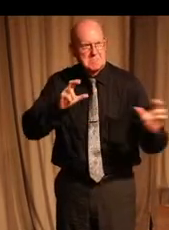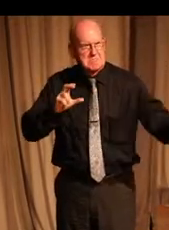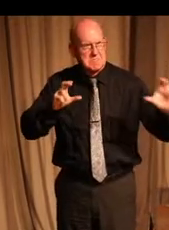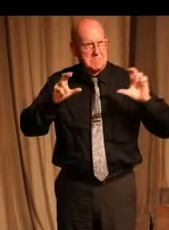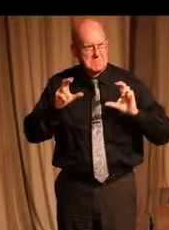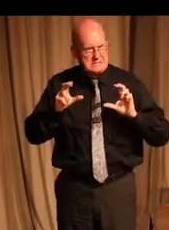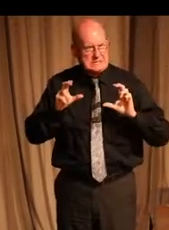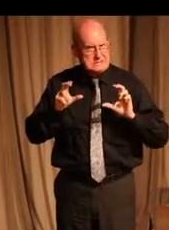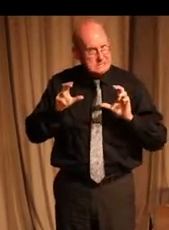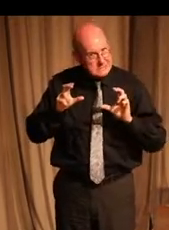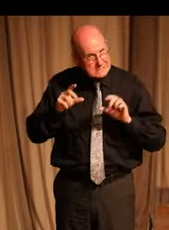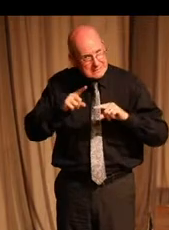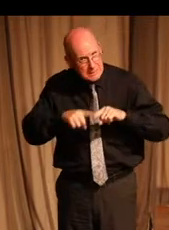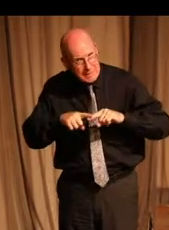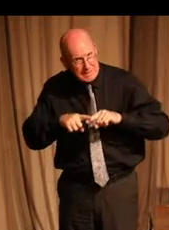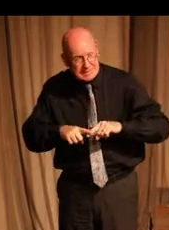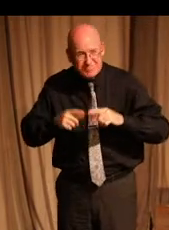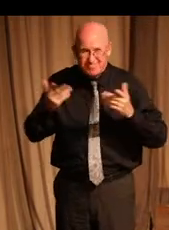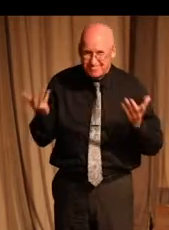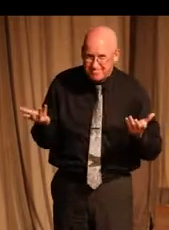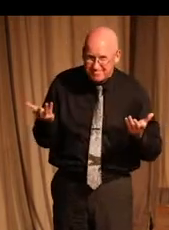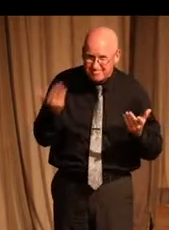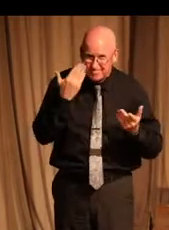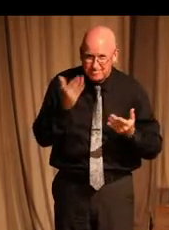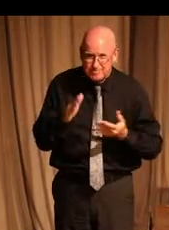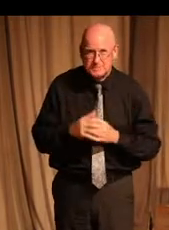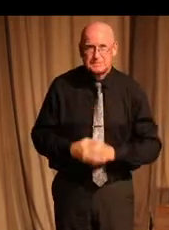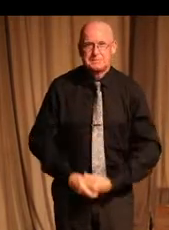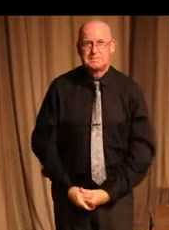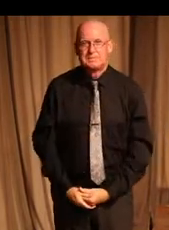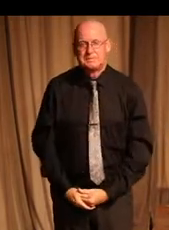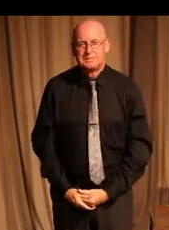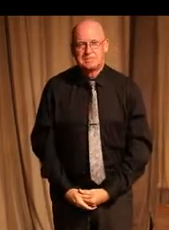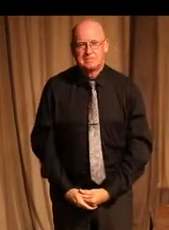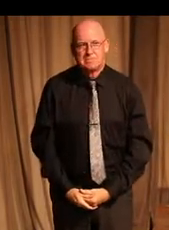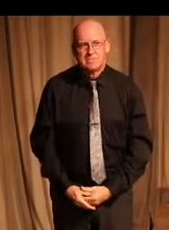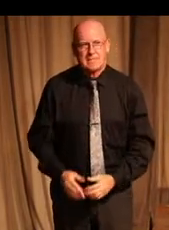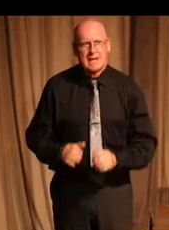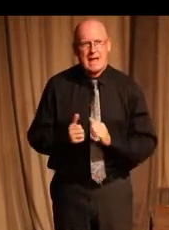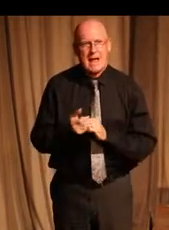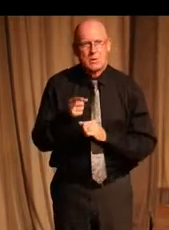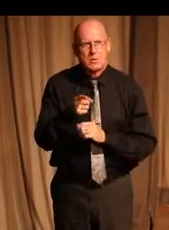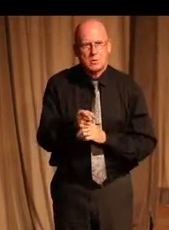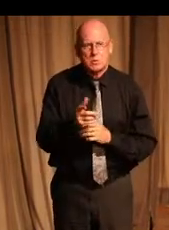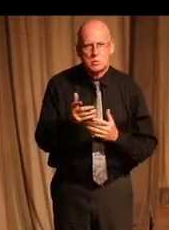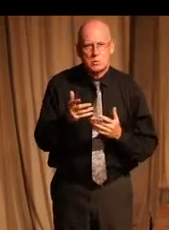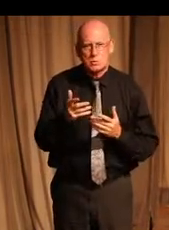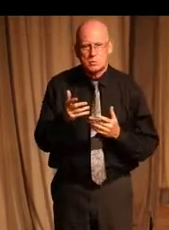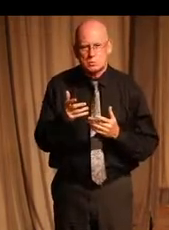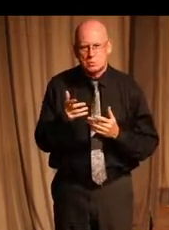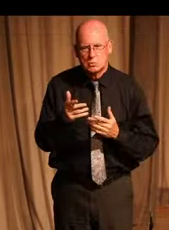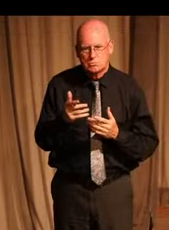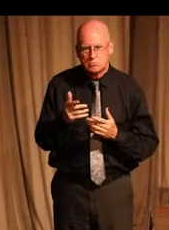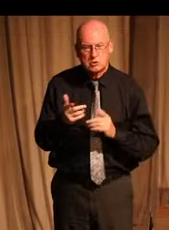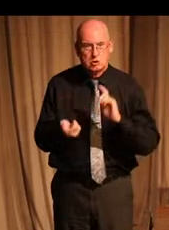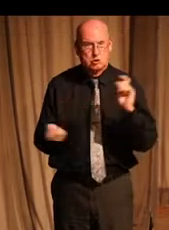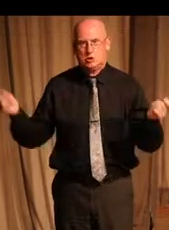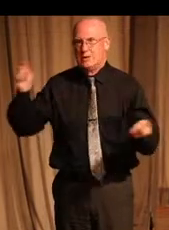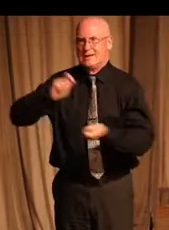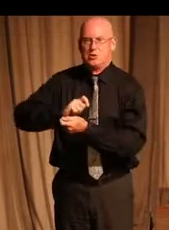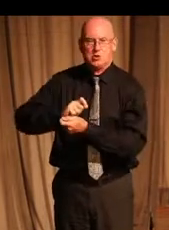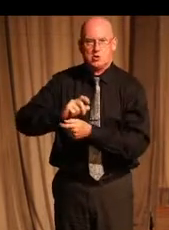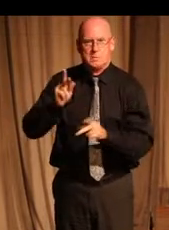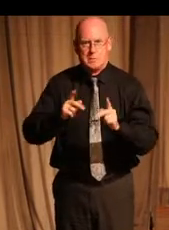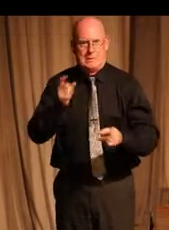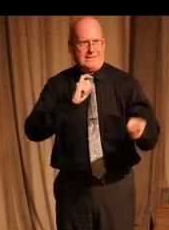know, that systemic fight, right? So, so how do you radicalize philanthropy so that, you know,